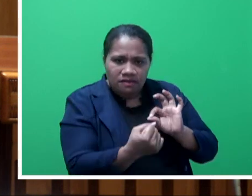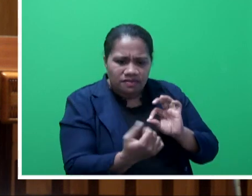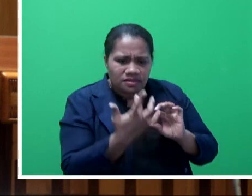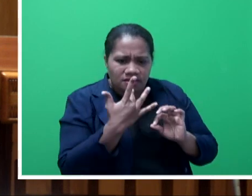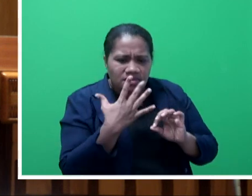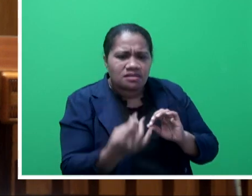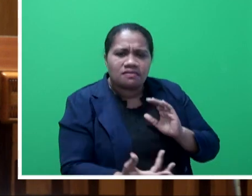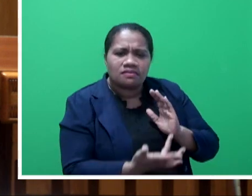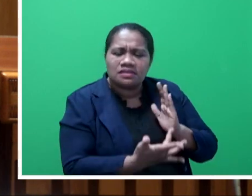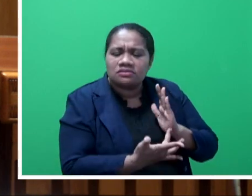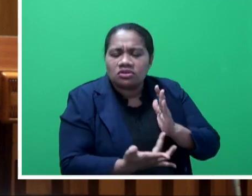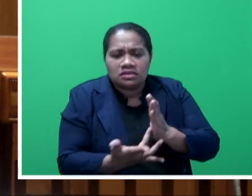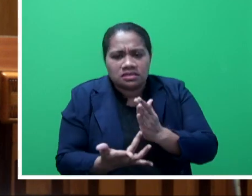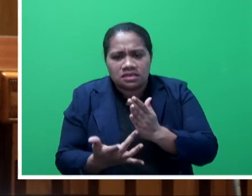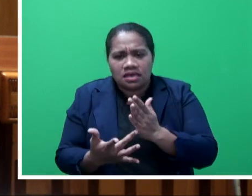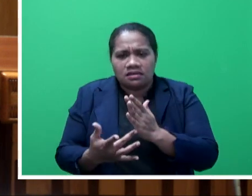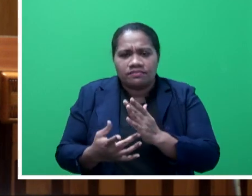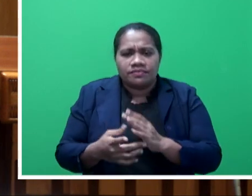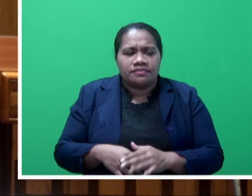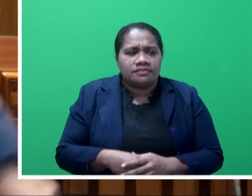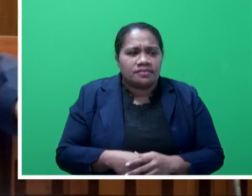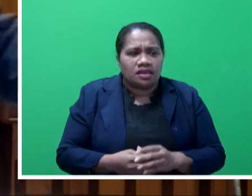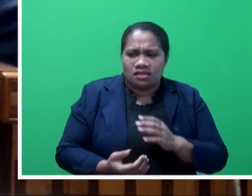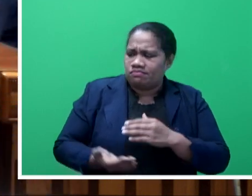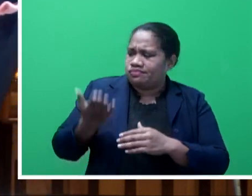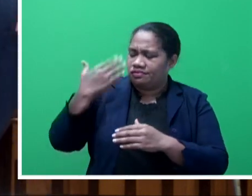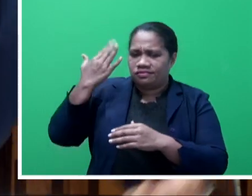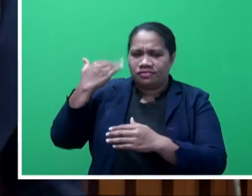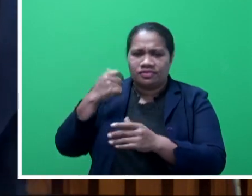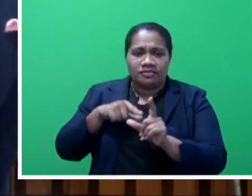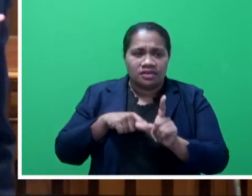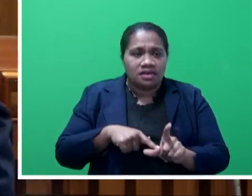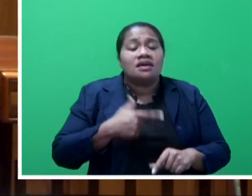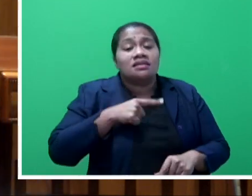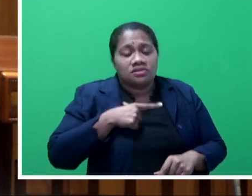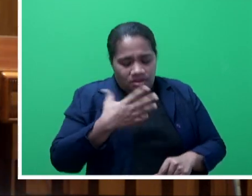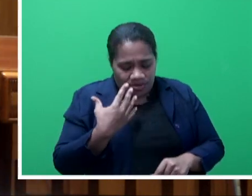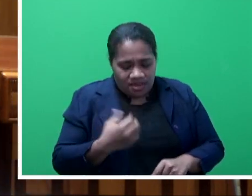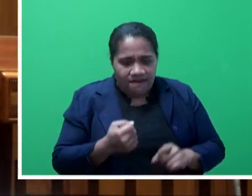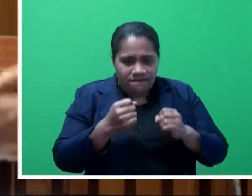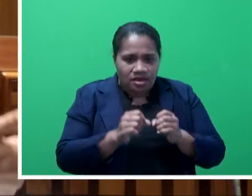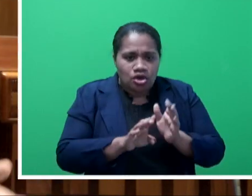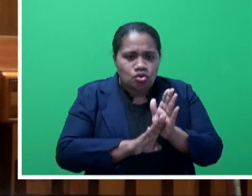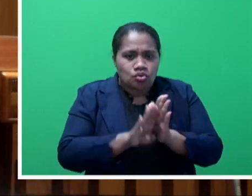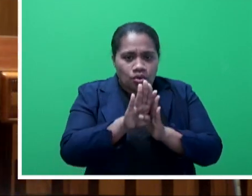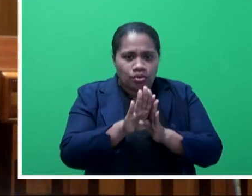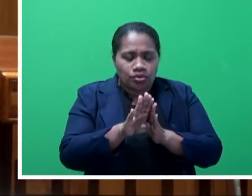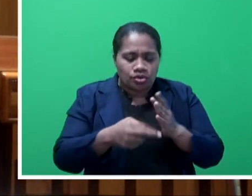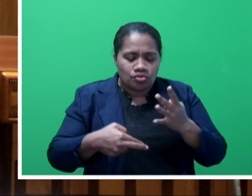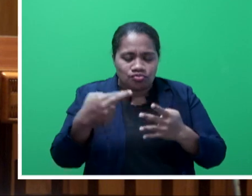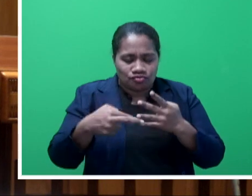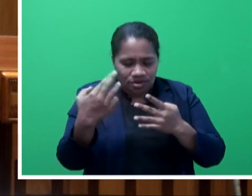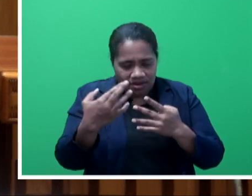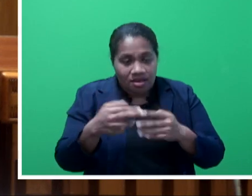telecommunications connectivity that happened in Fiji in the past number of years. That's why we had the growth rate. Because it feeds into that, Mr. Speaker,